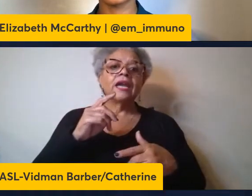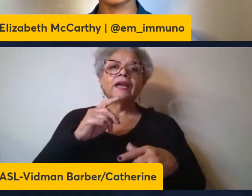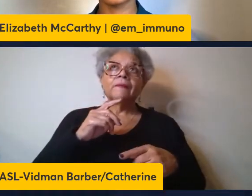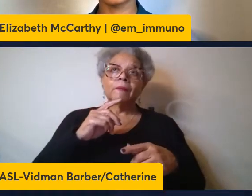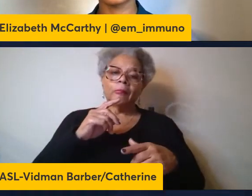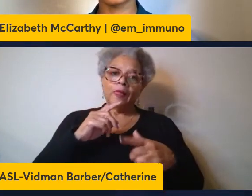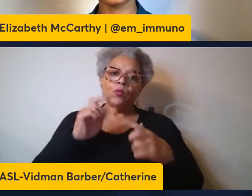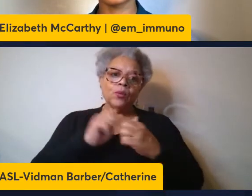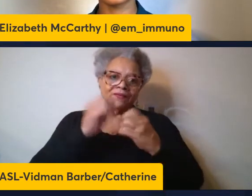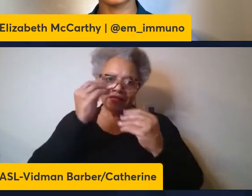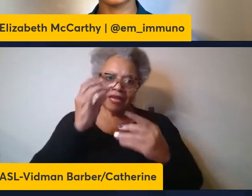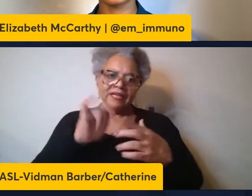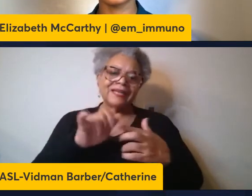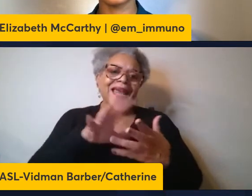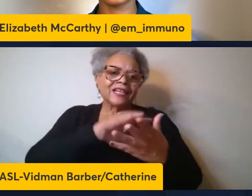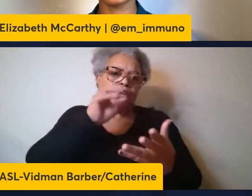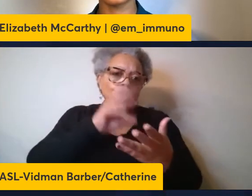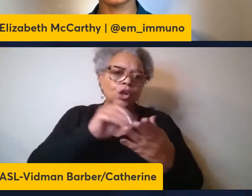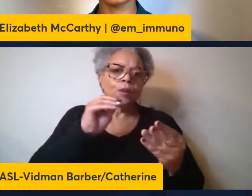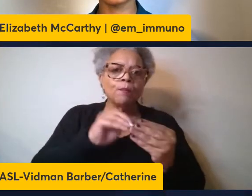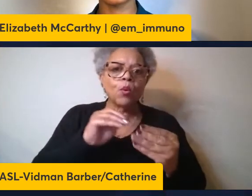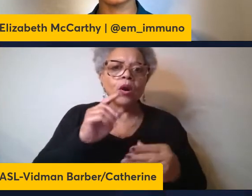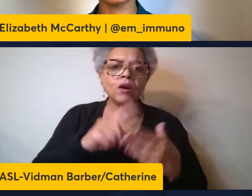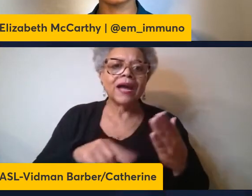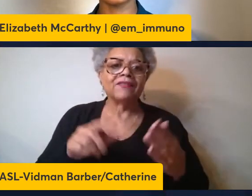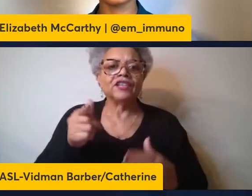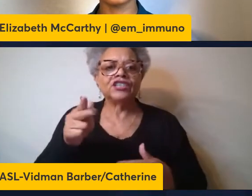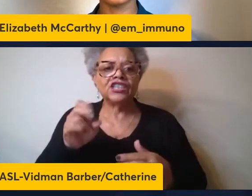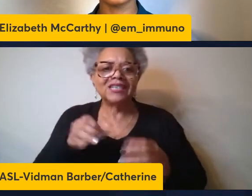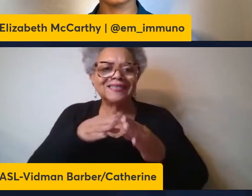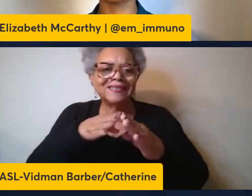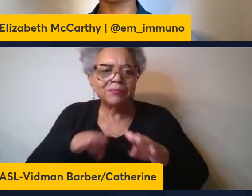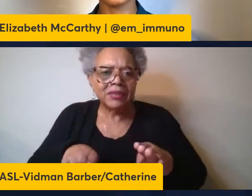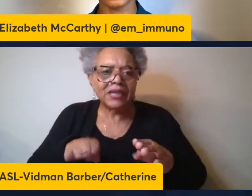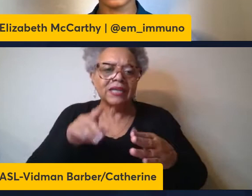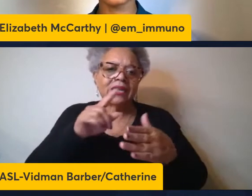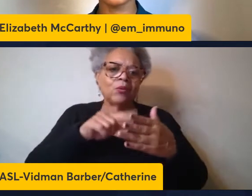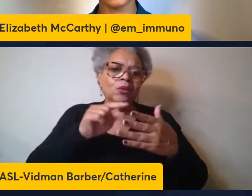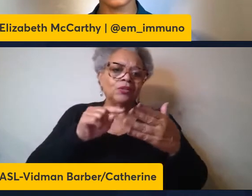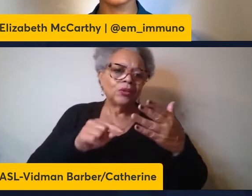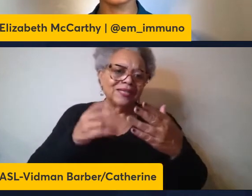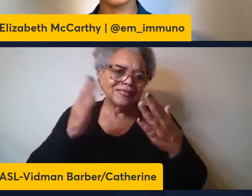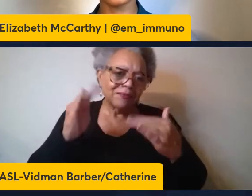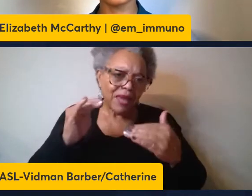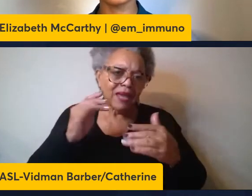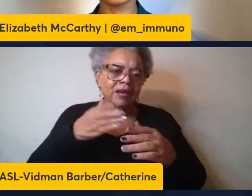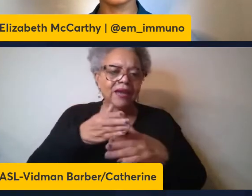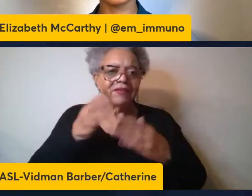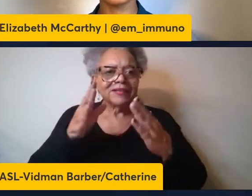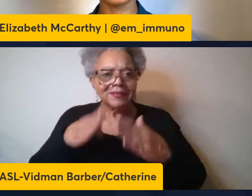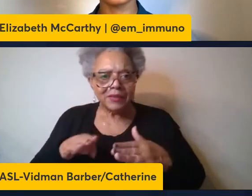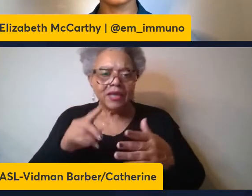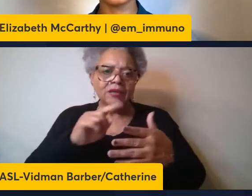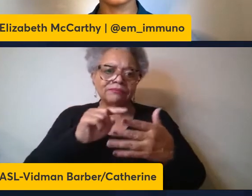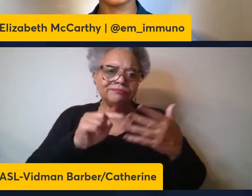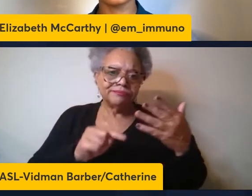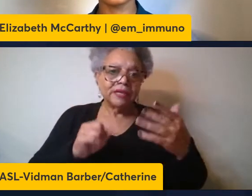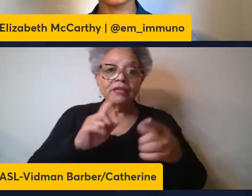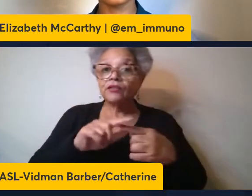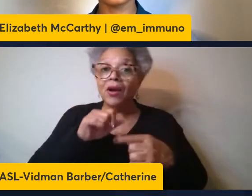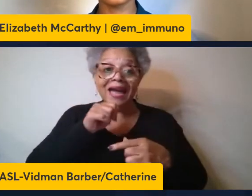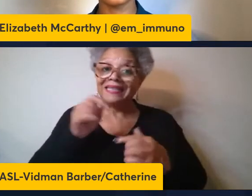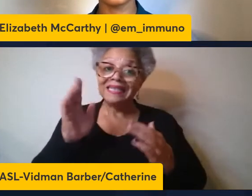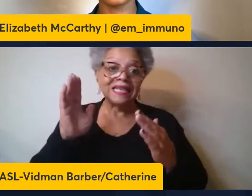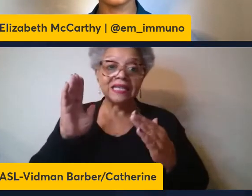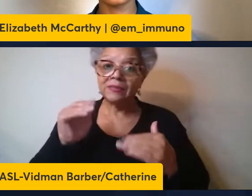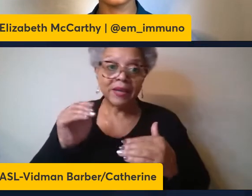what orthology means and why maybe things are being split in the metadata slightly differently to what I expect. So I didn't expect to get